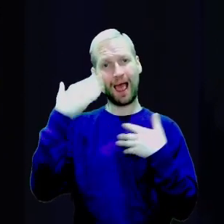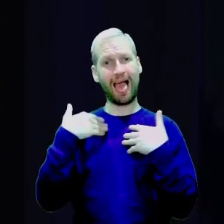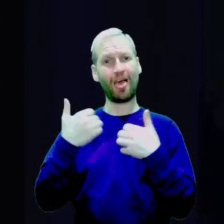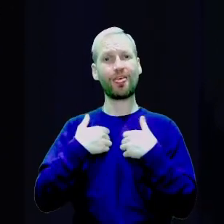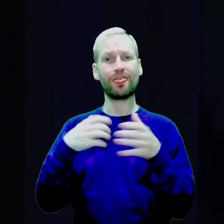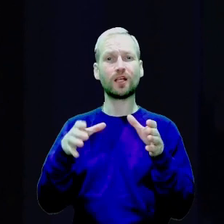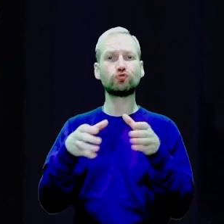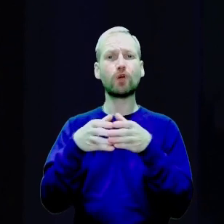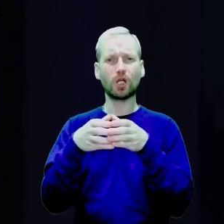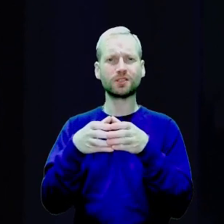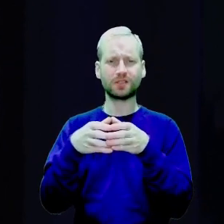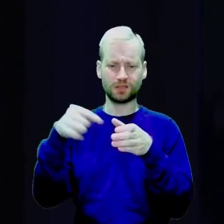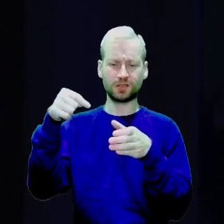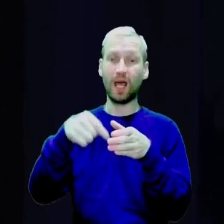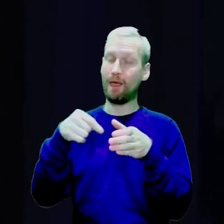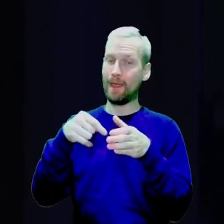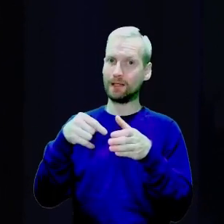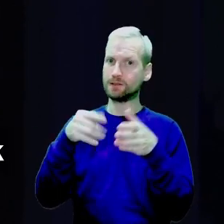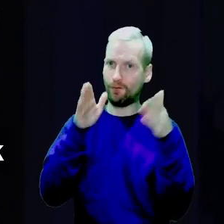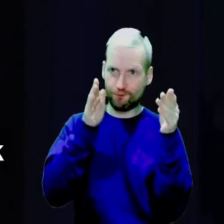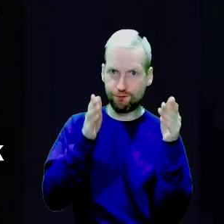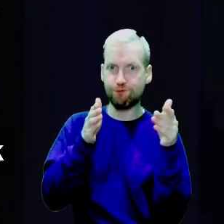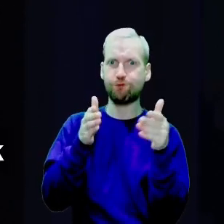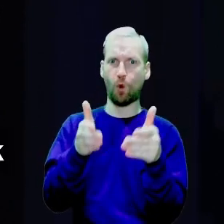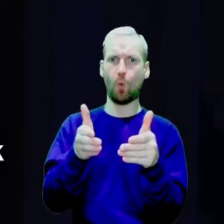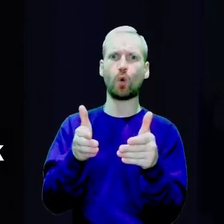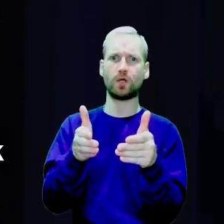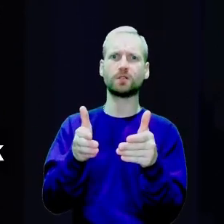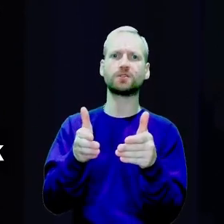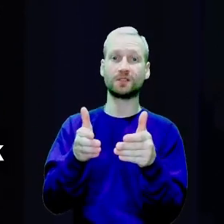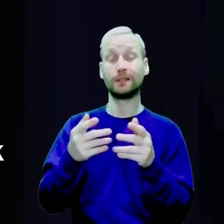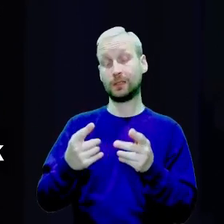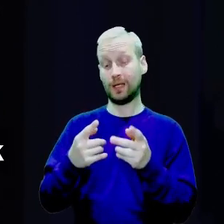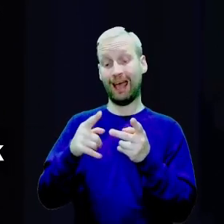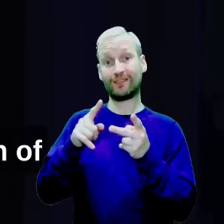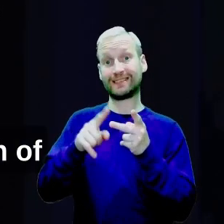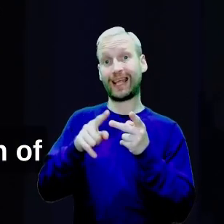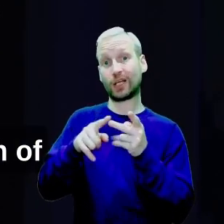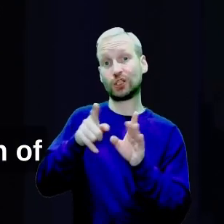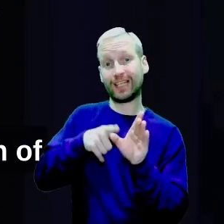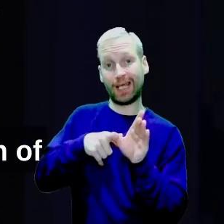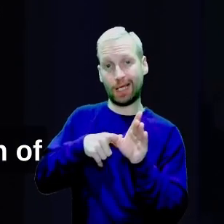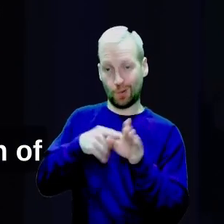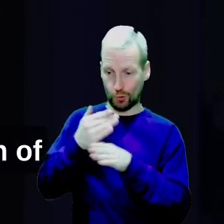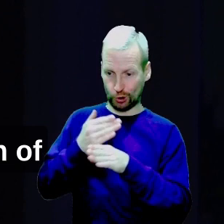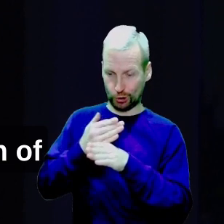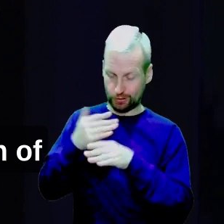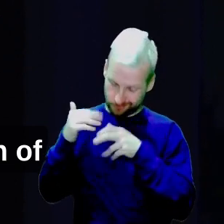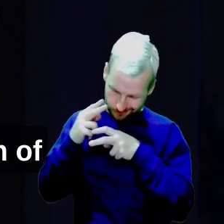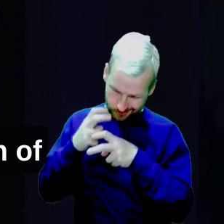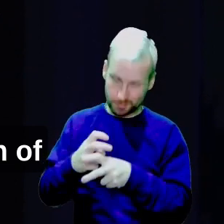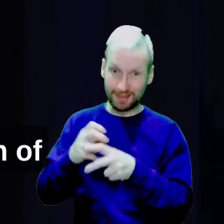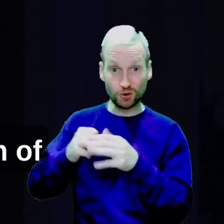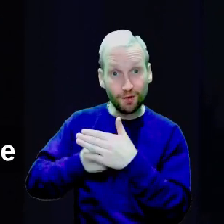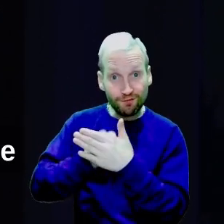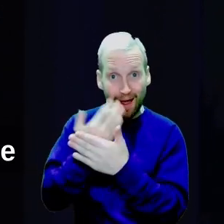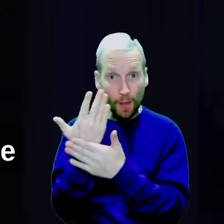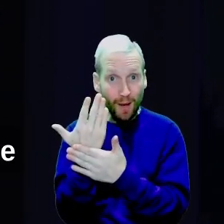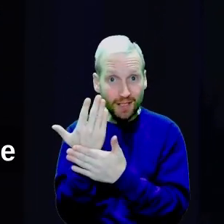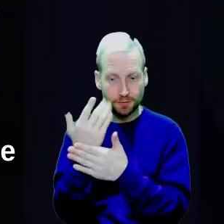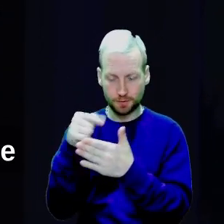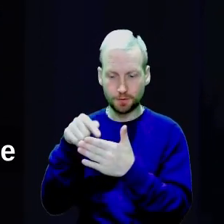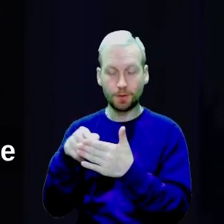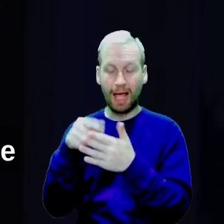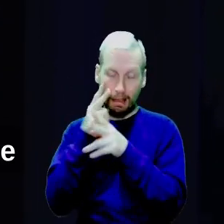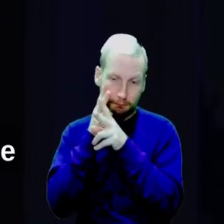and that remains a key focus for us. We're in a second year of some important work helping to ensure the evolution and evaluation of community